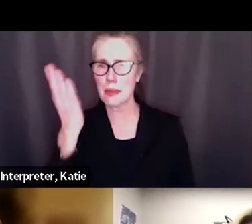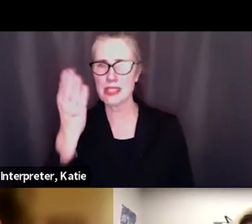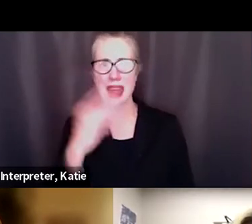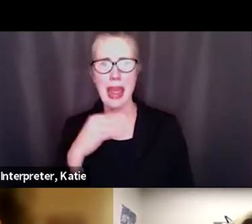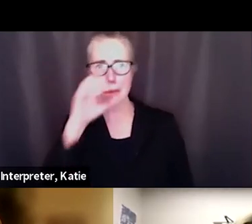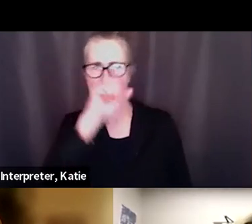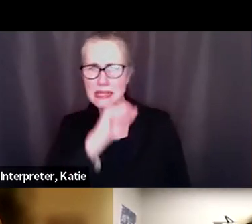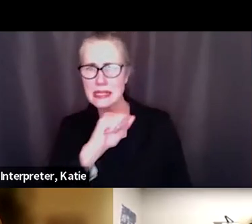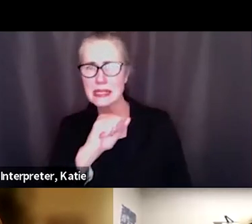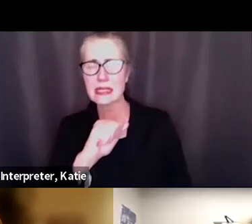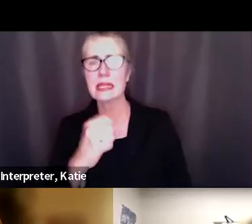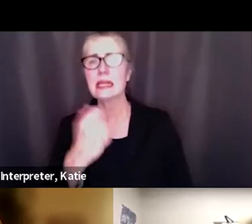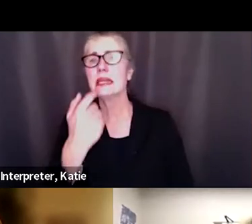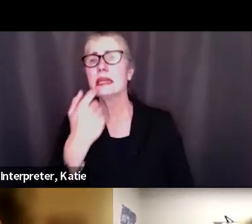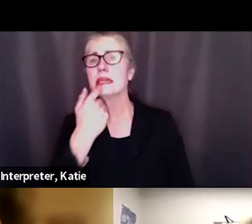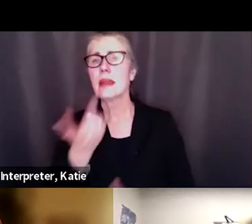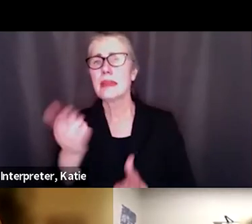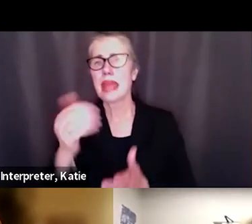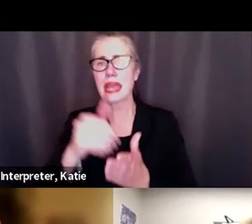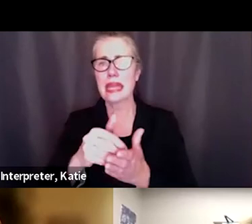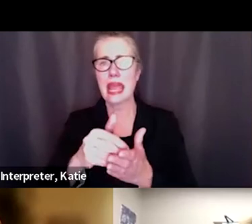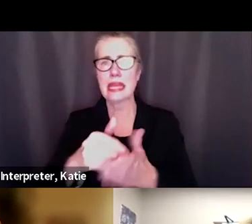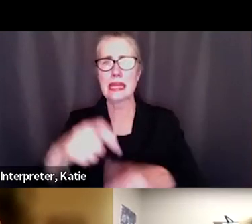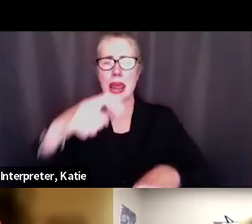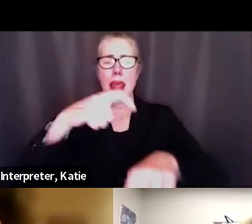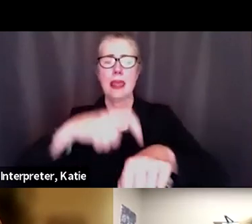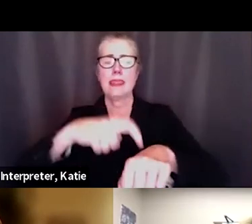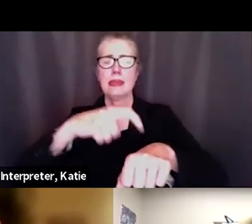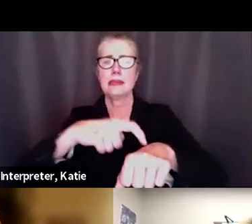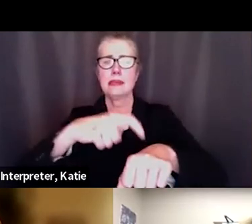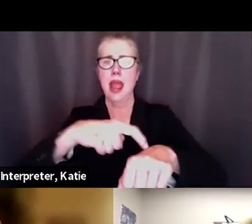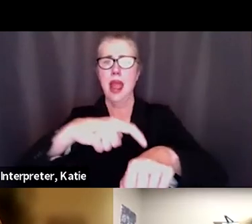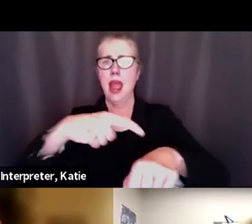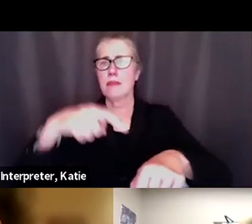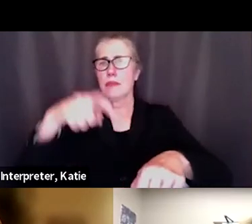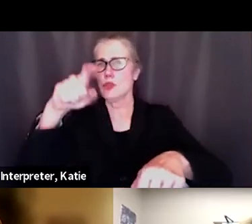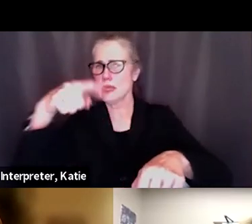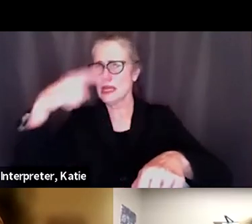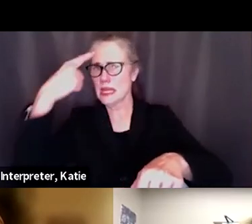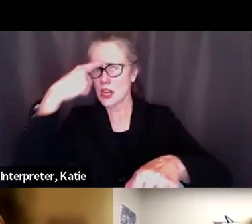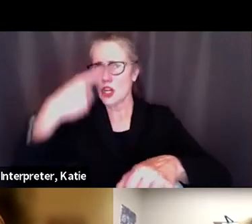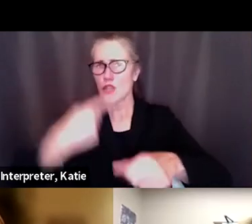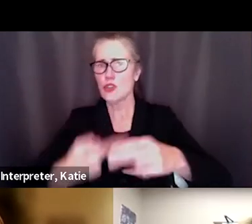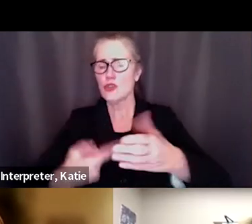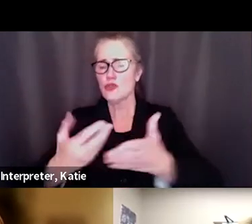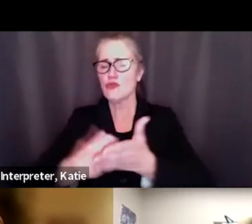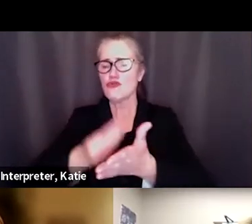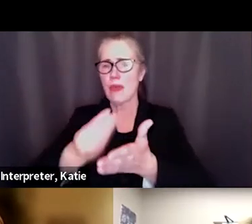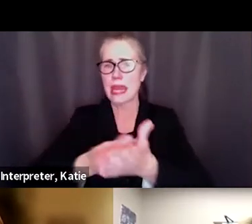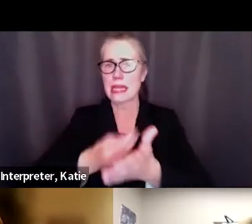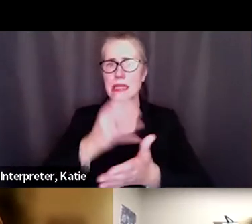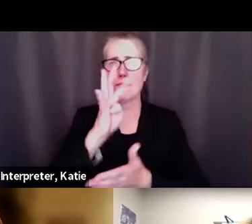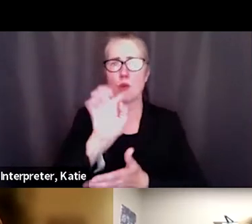time frame to raise the 4.4 million that you are um that you mentioned